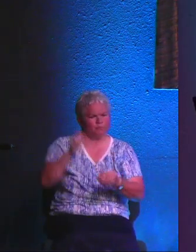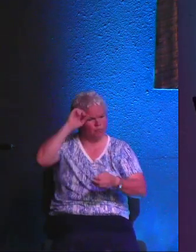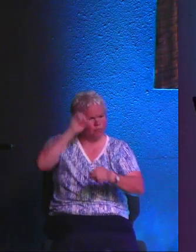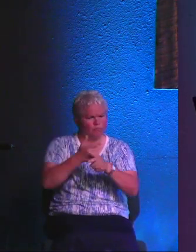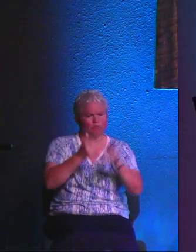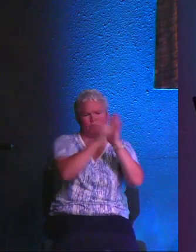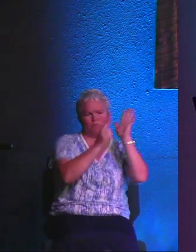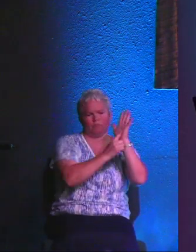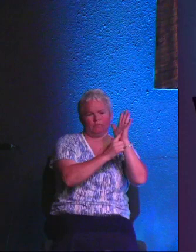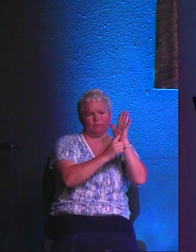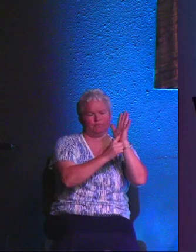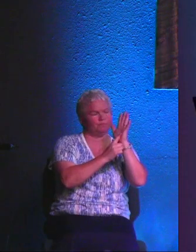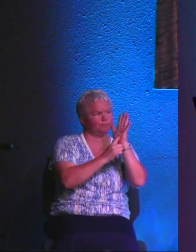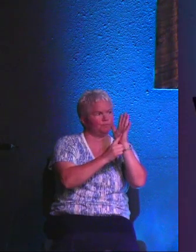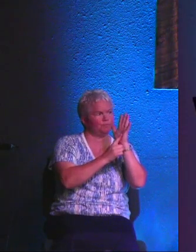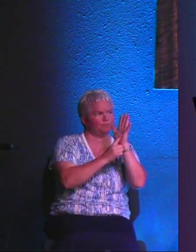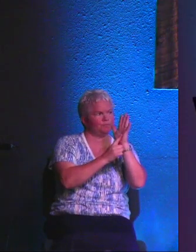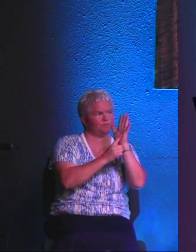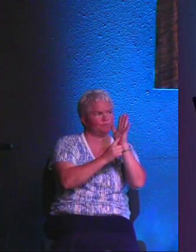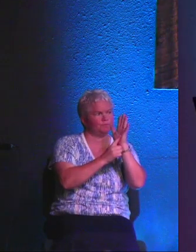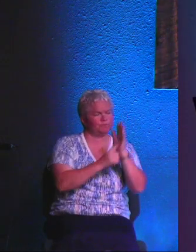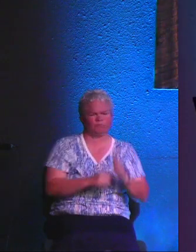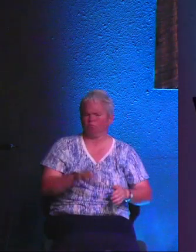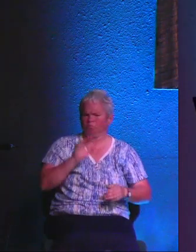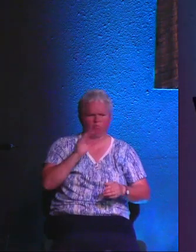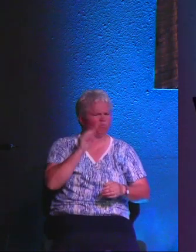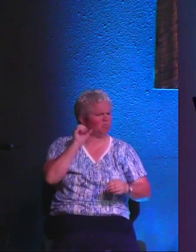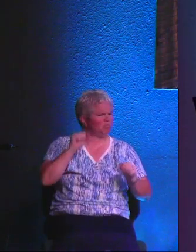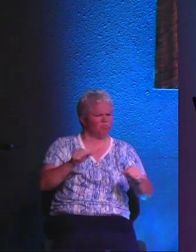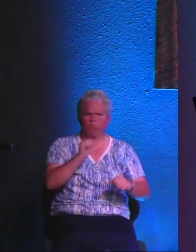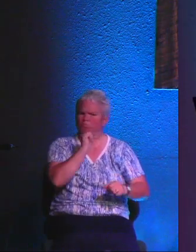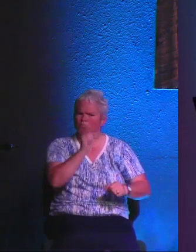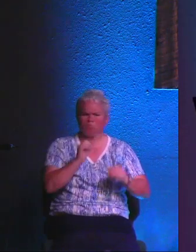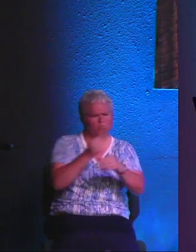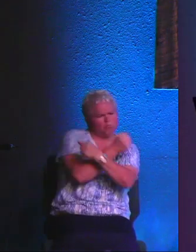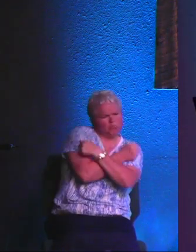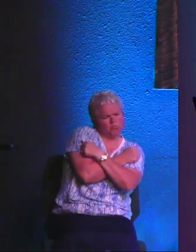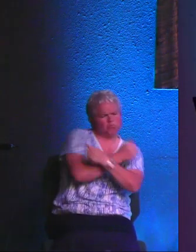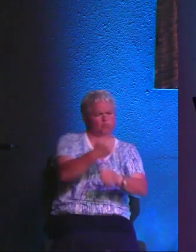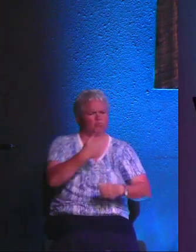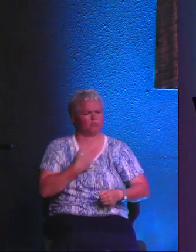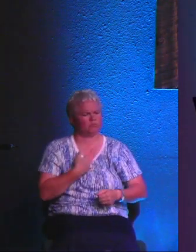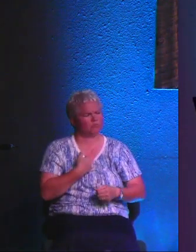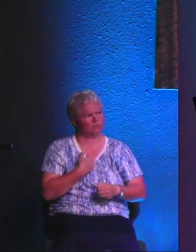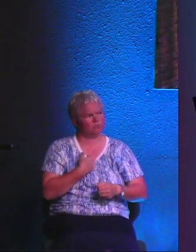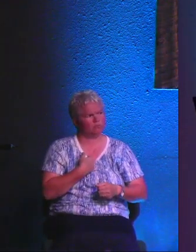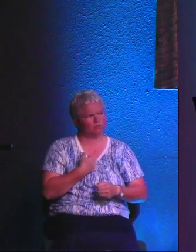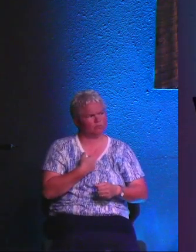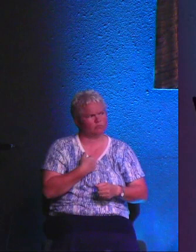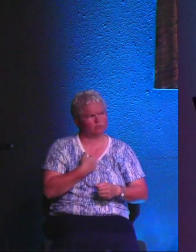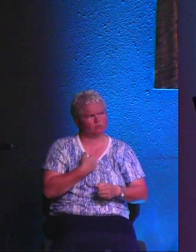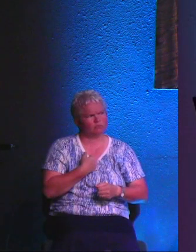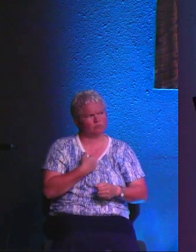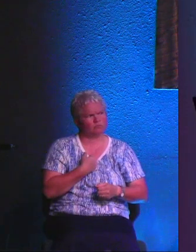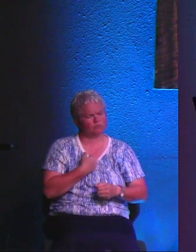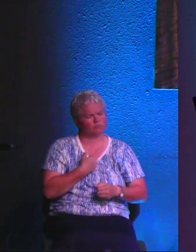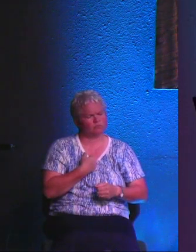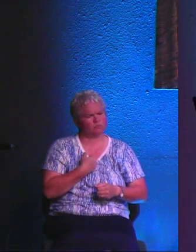family. They couldn't possibly love me, so why bother being around? I felt like a burden to them